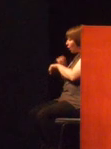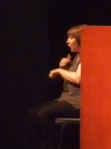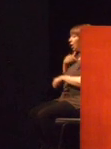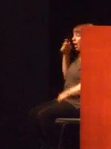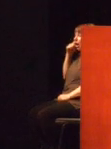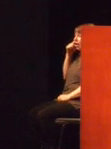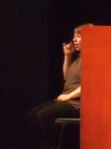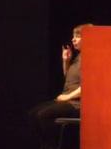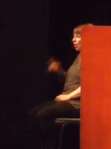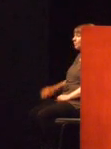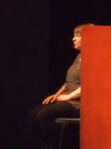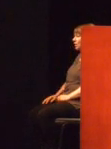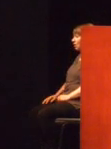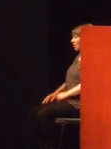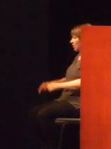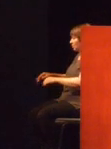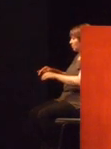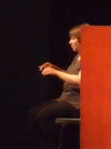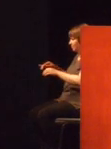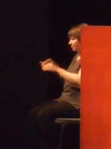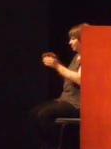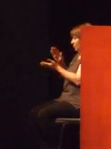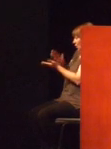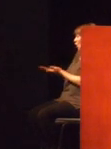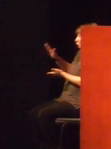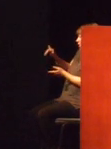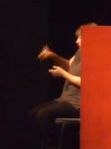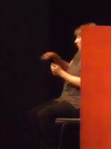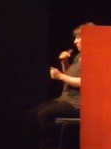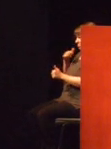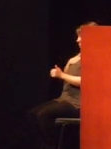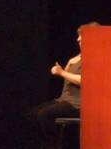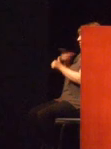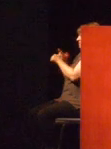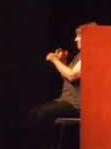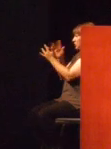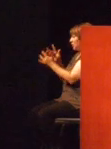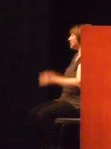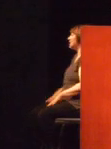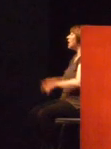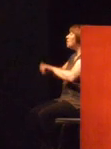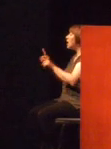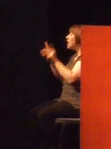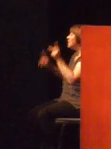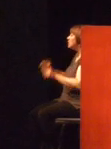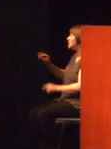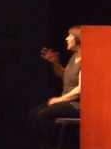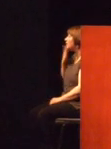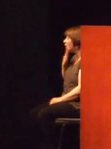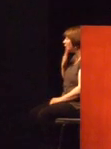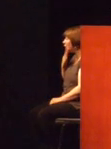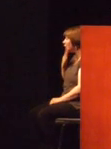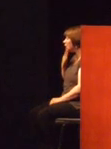people who say, like, my contact moment was in college, just like you, Allie. What I hear from people of color more often is, my contact moment